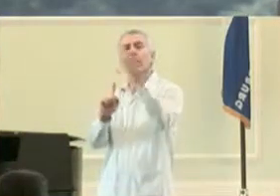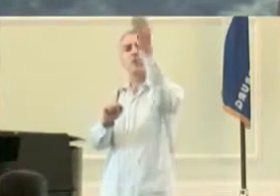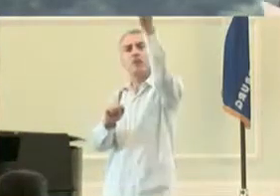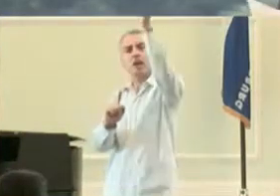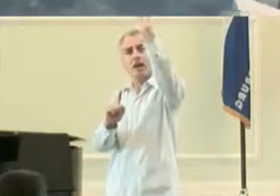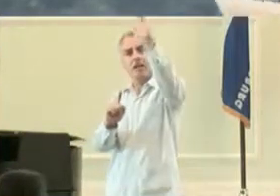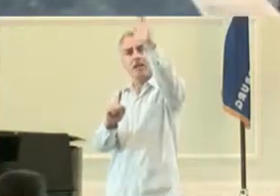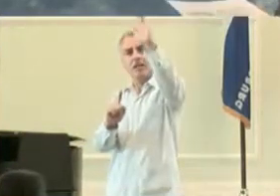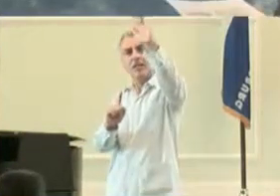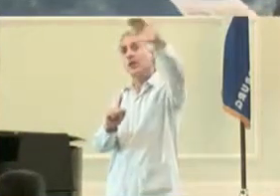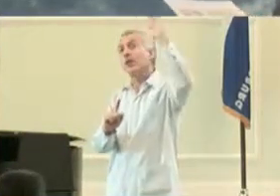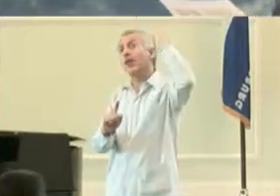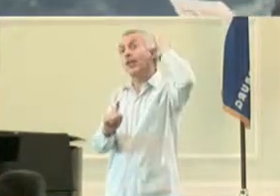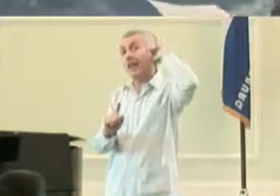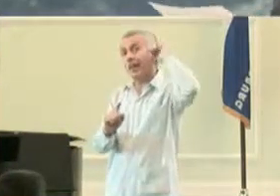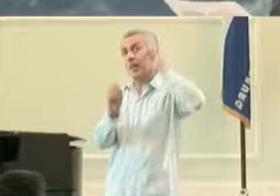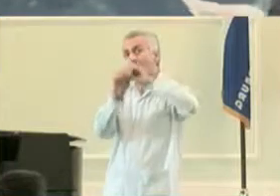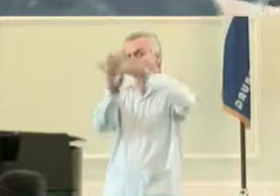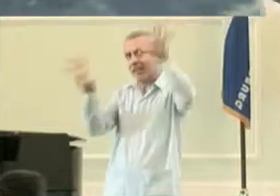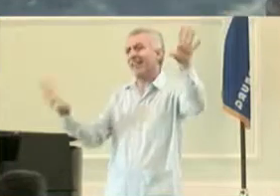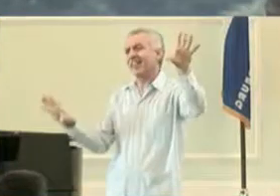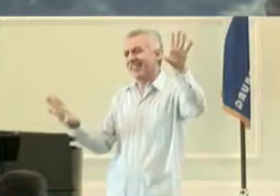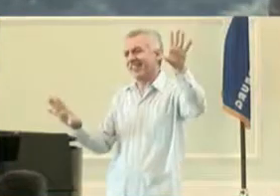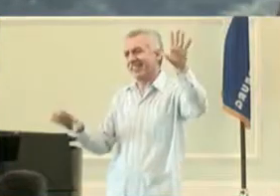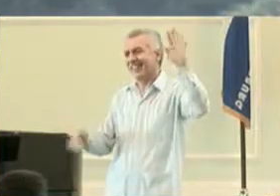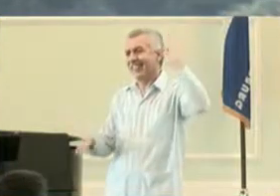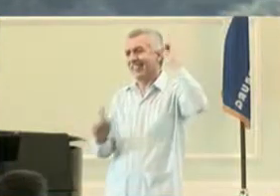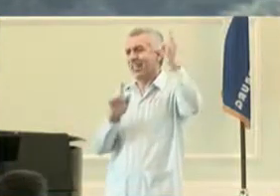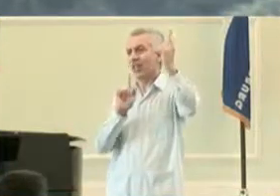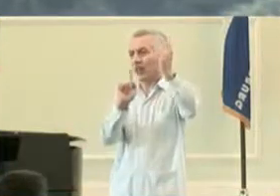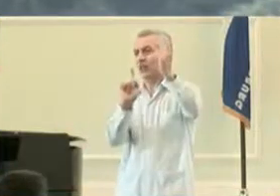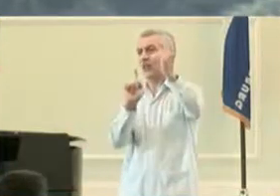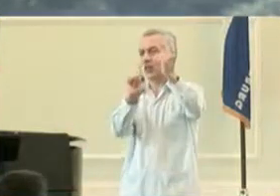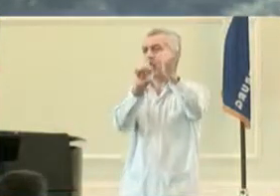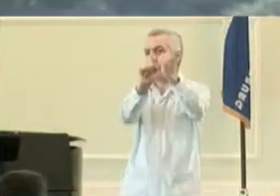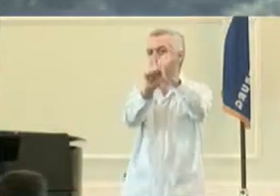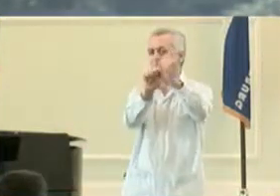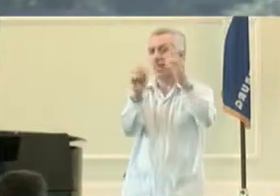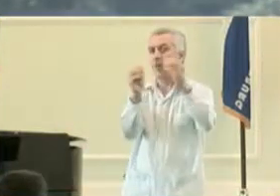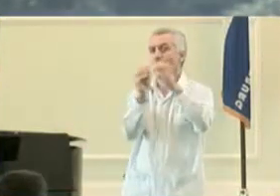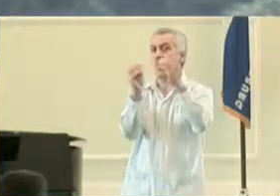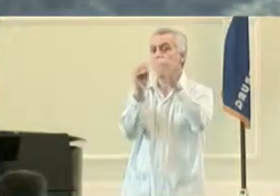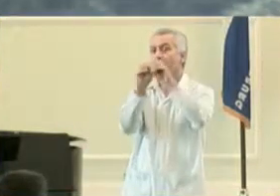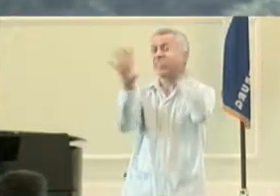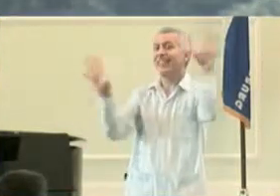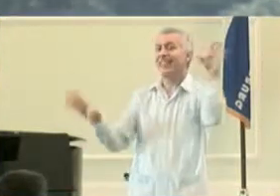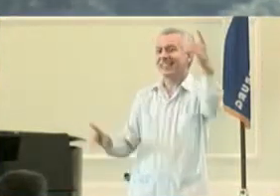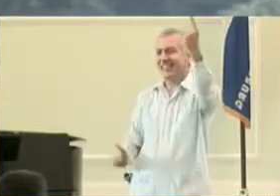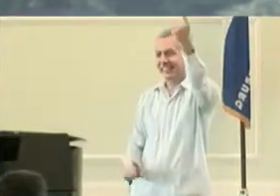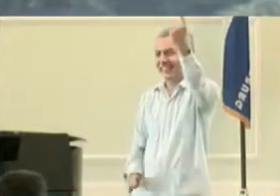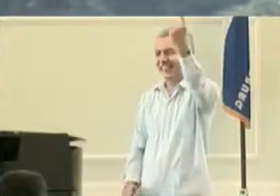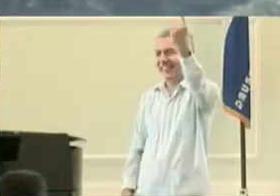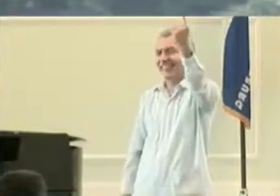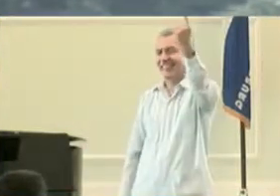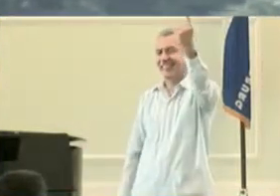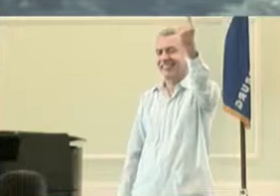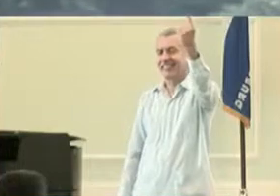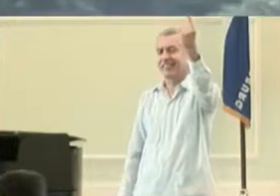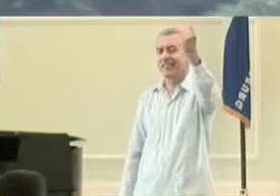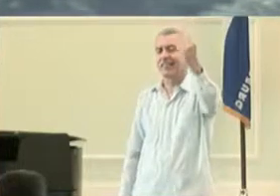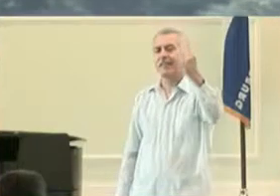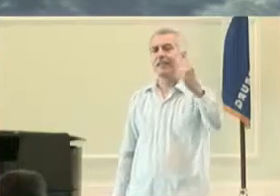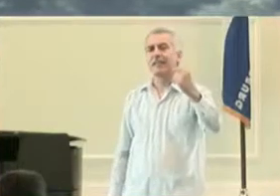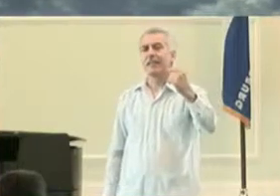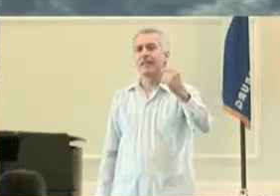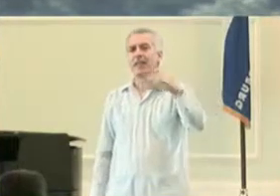speak to us. Amen? So he says, I don't want you to forget that how I bore you